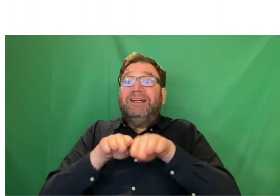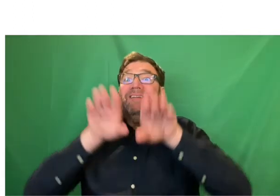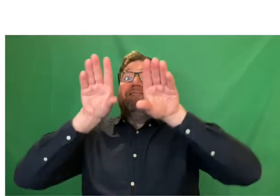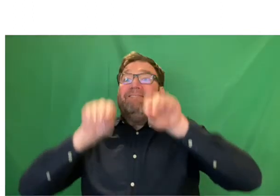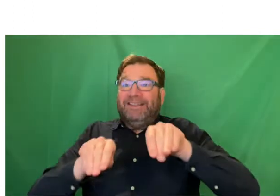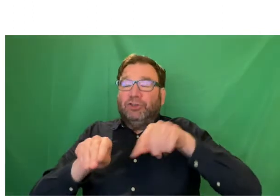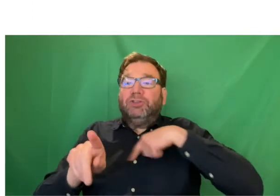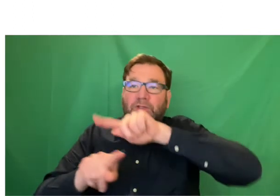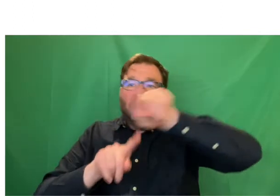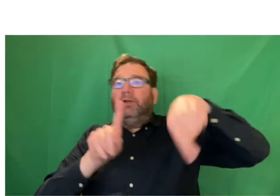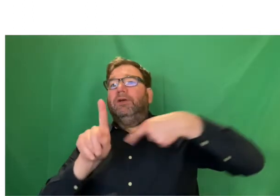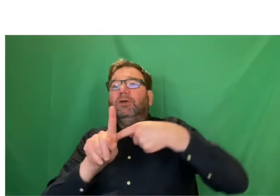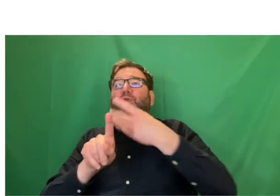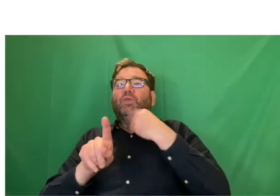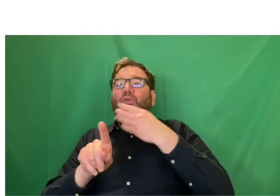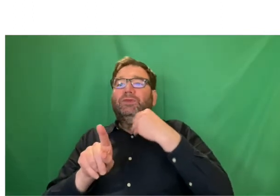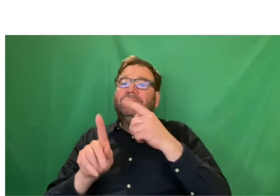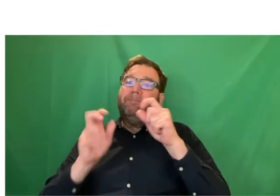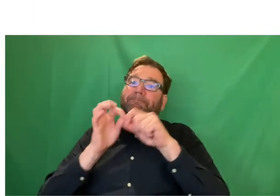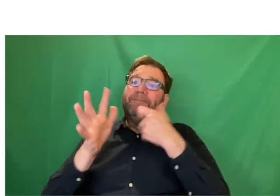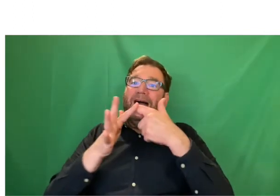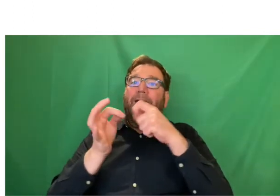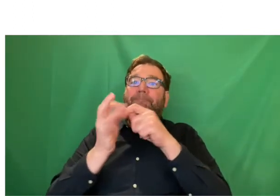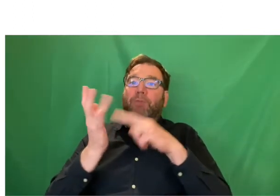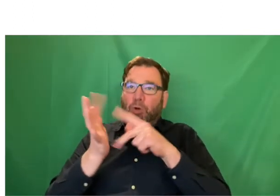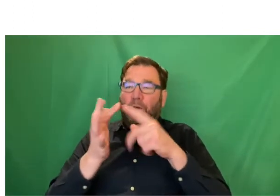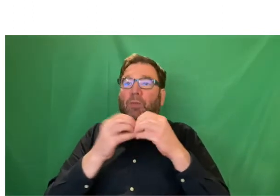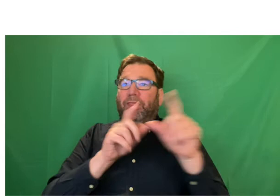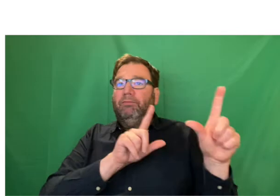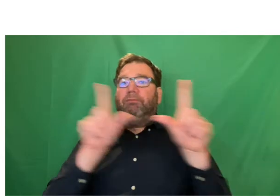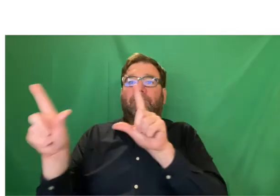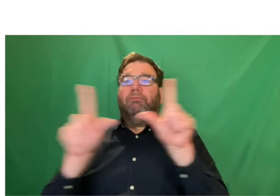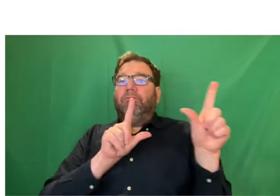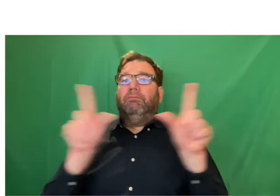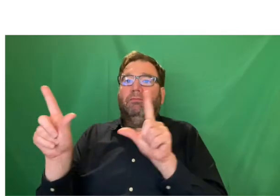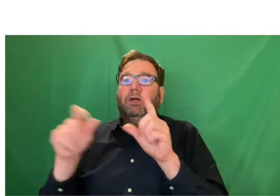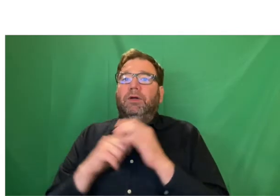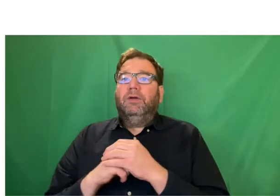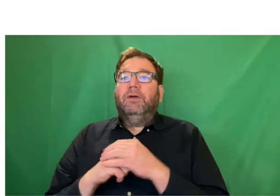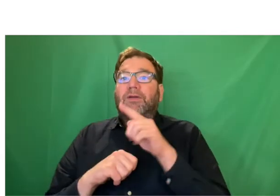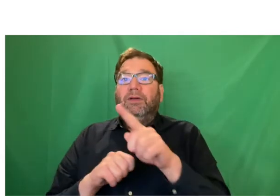to generate feature vectors of the whole video with a sliding window.